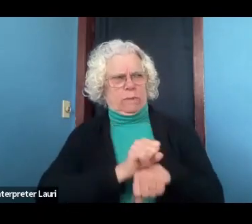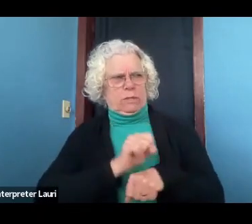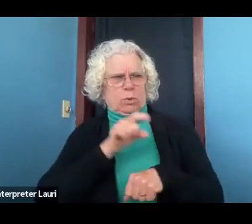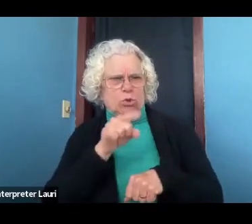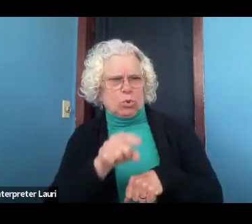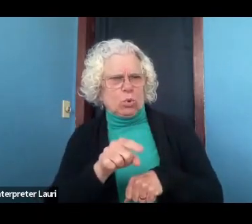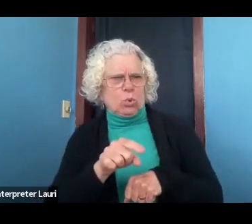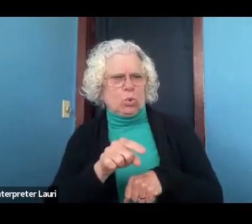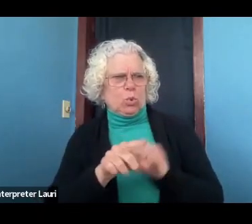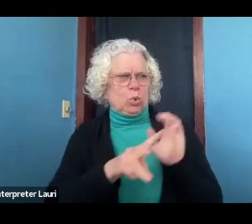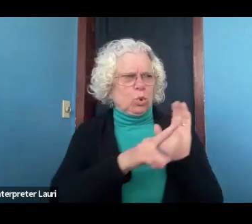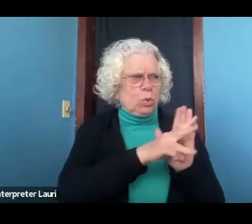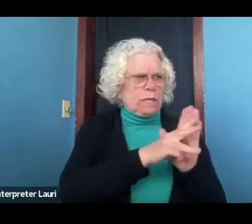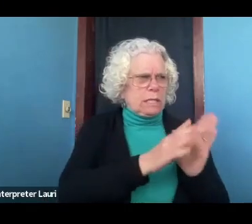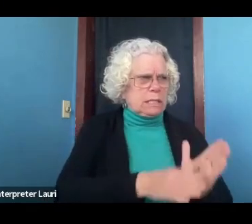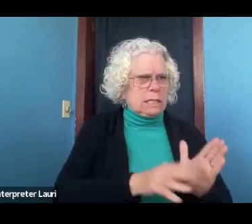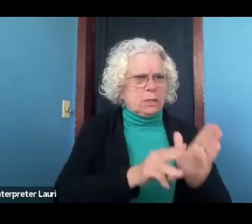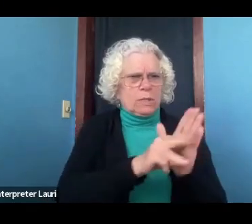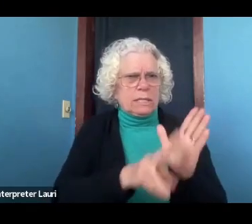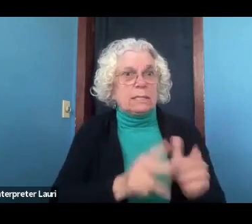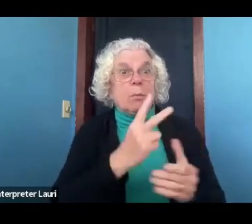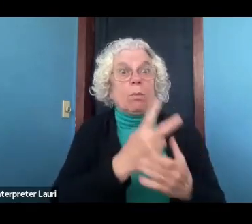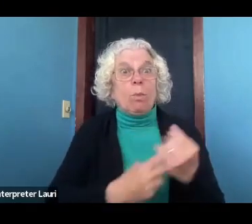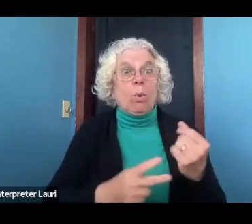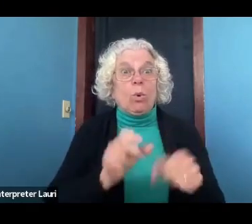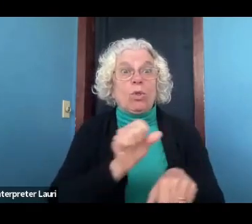of your witnesses were healthcare providers.